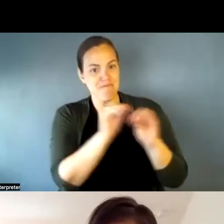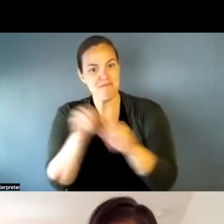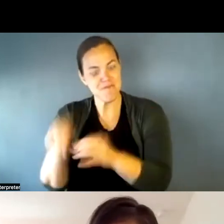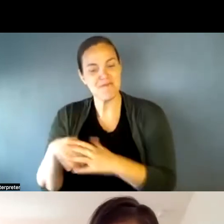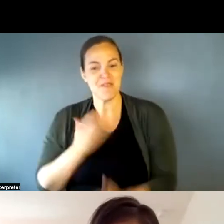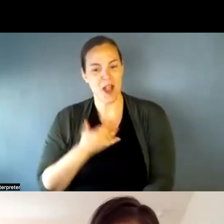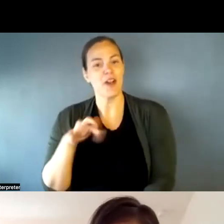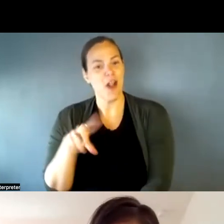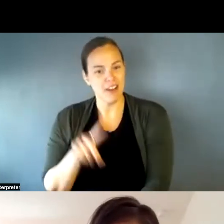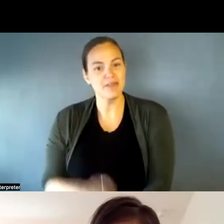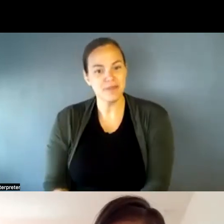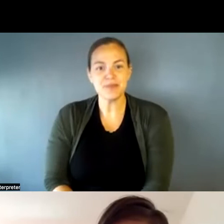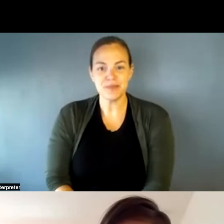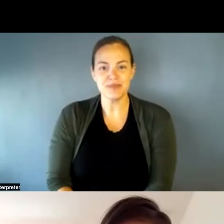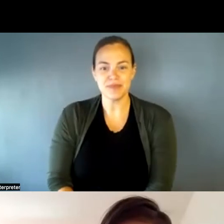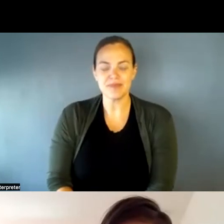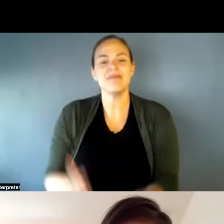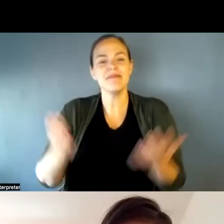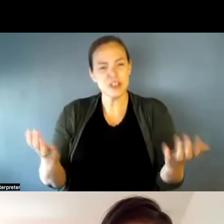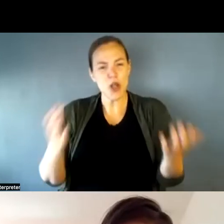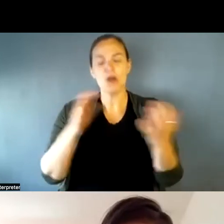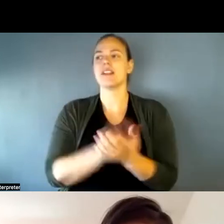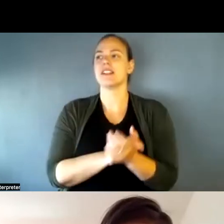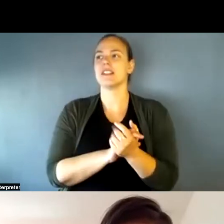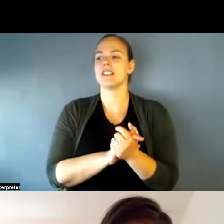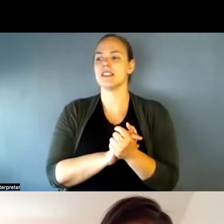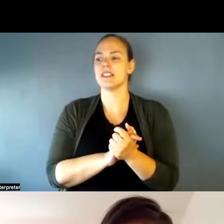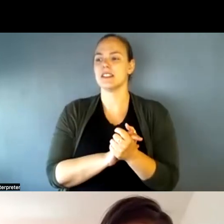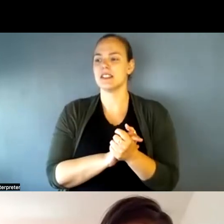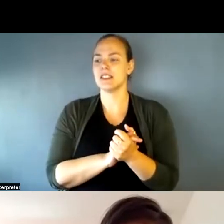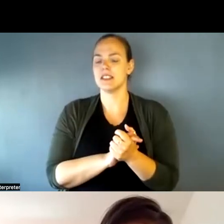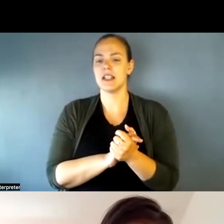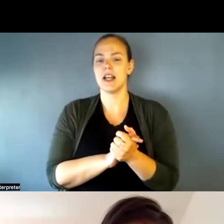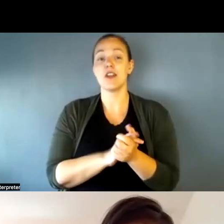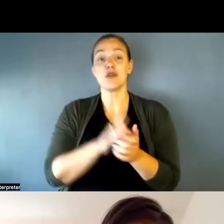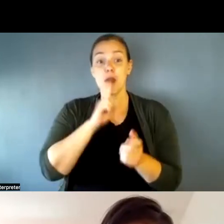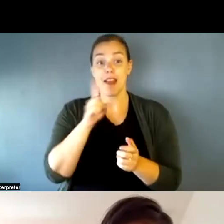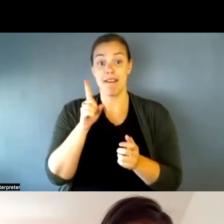yard. So I think just planting even the idea,